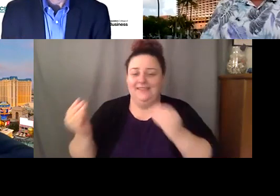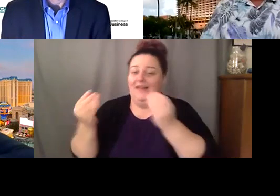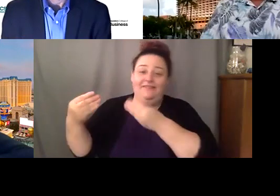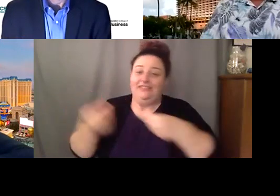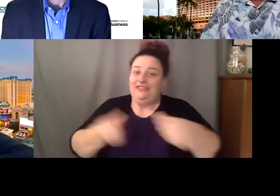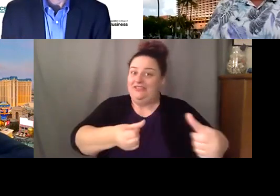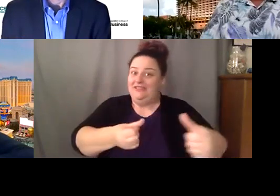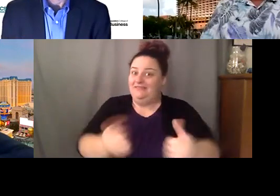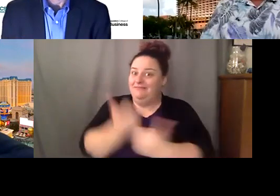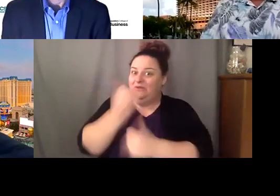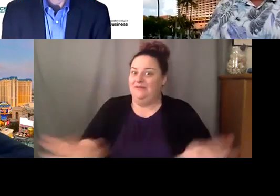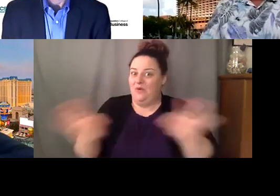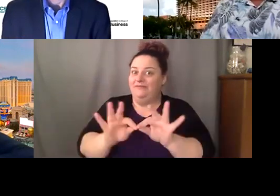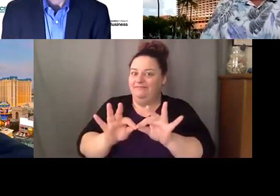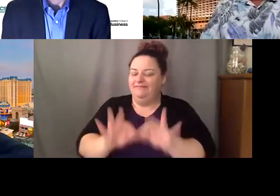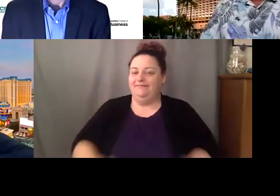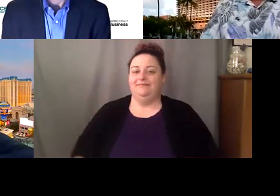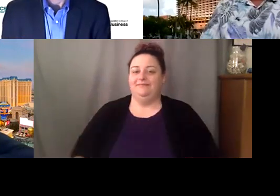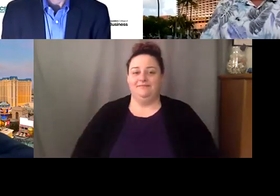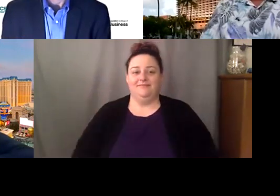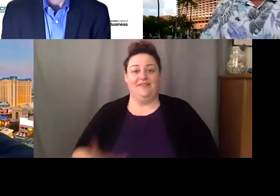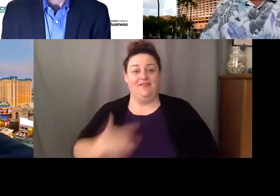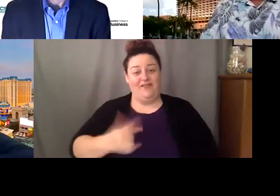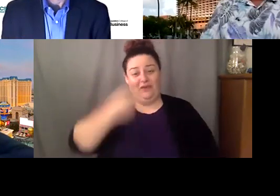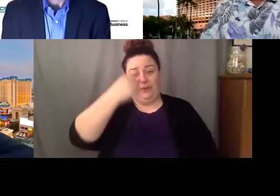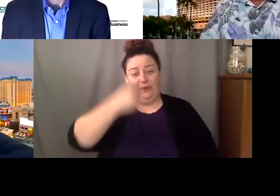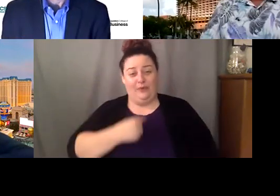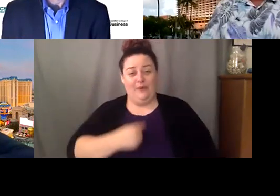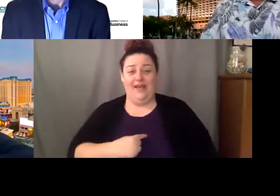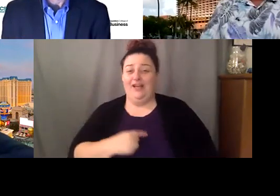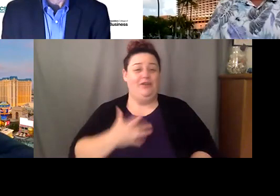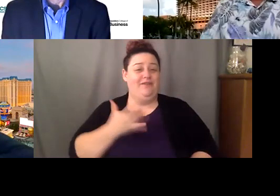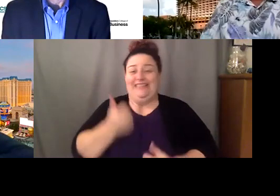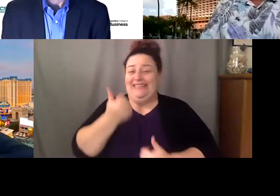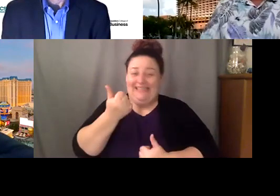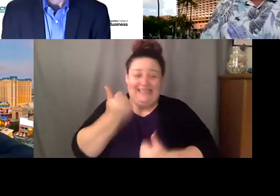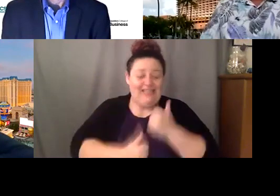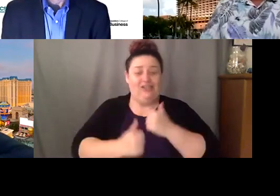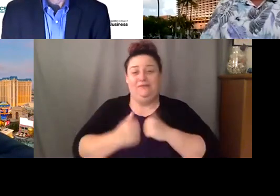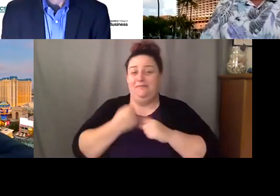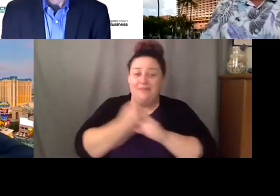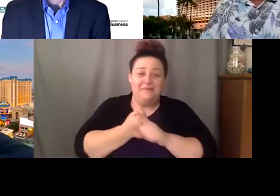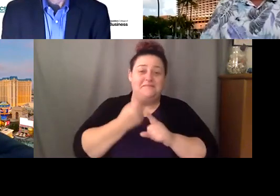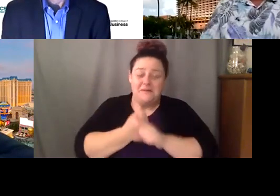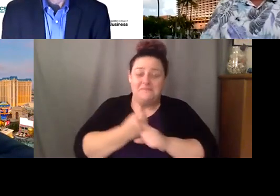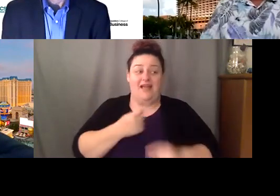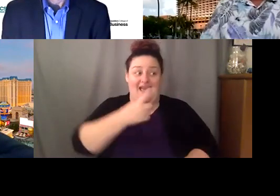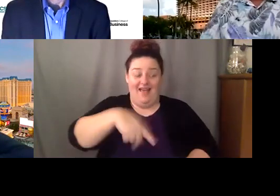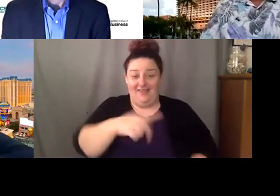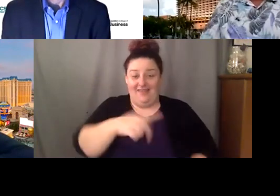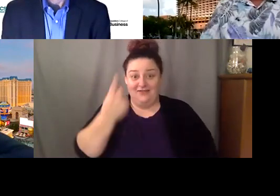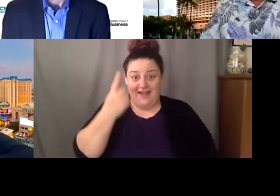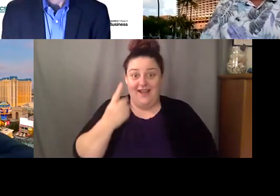most important. When you're thin, you feel every bump on the road. So they understand